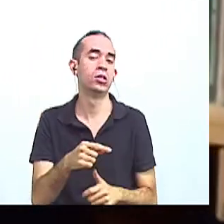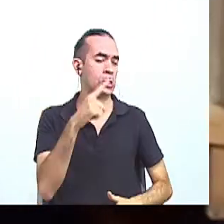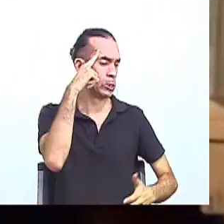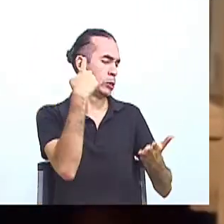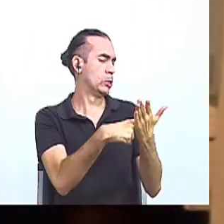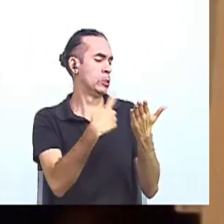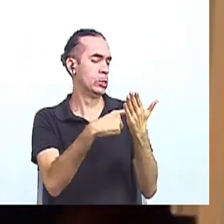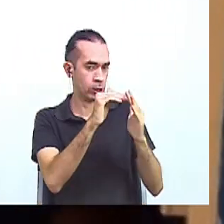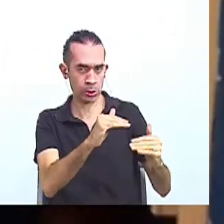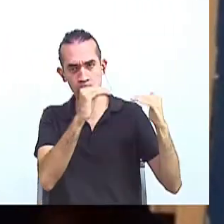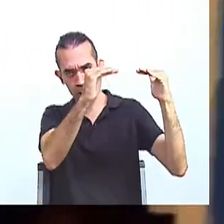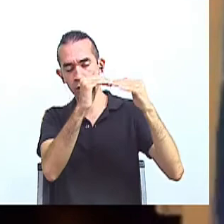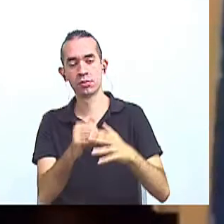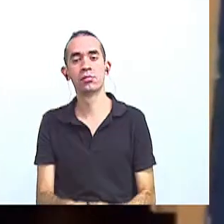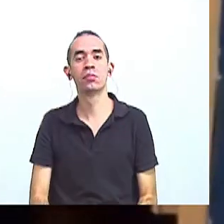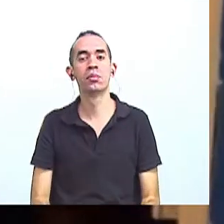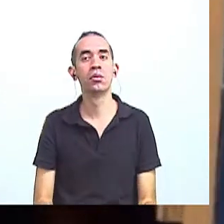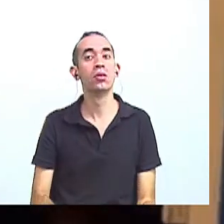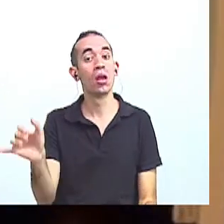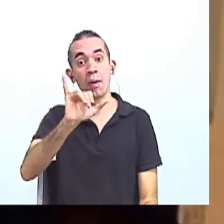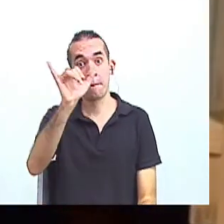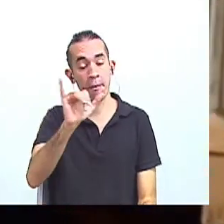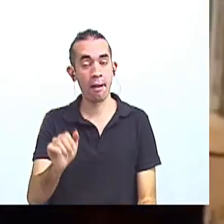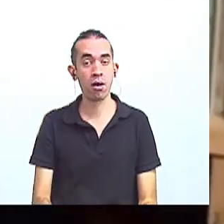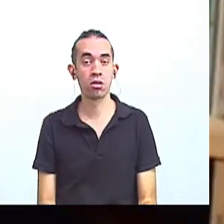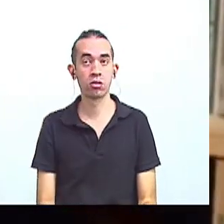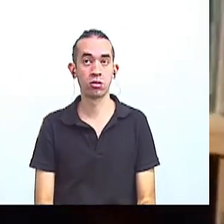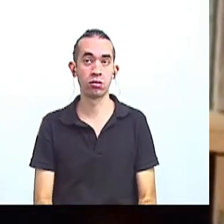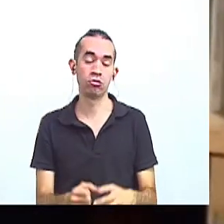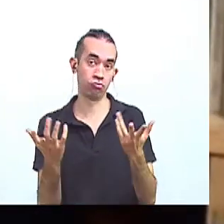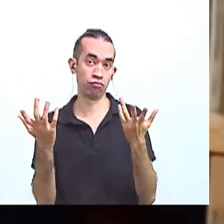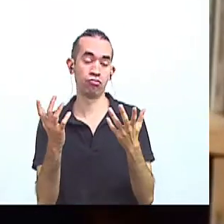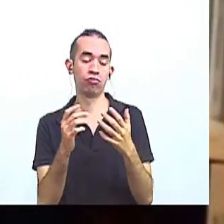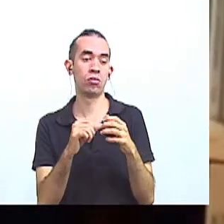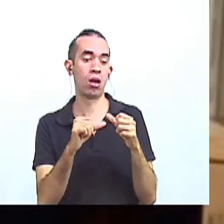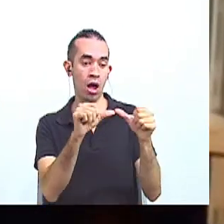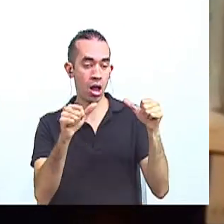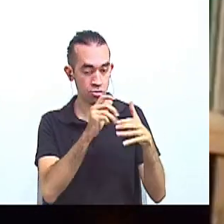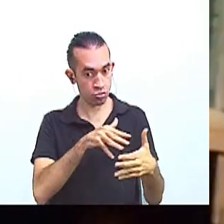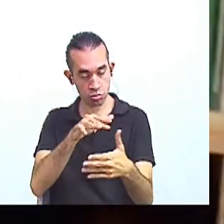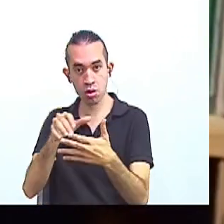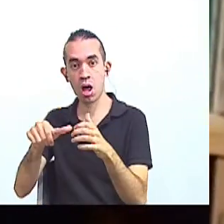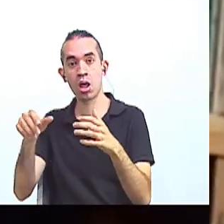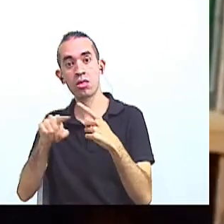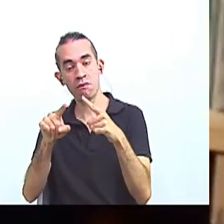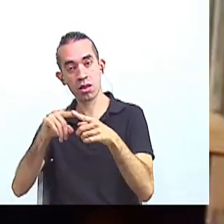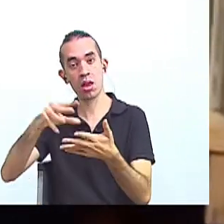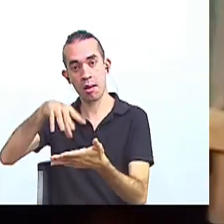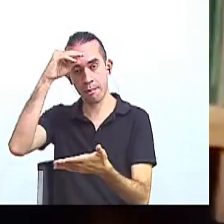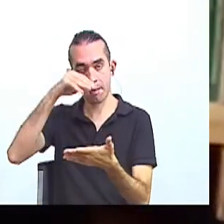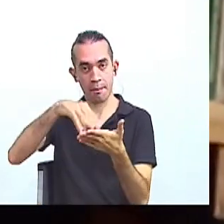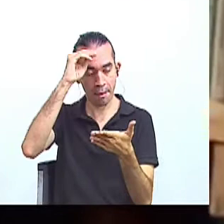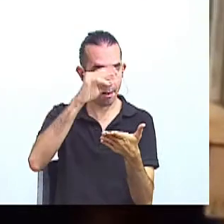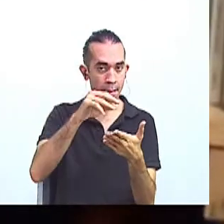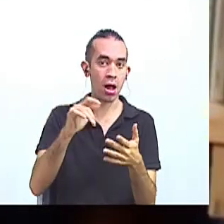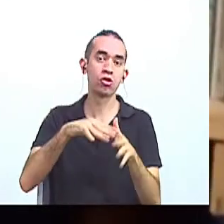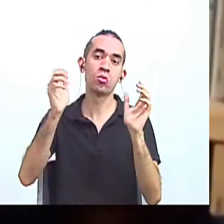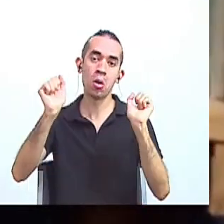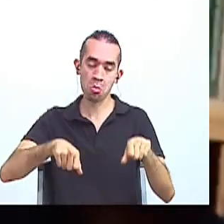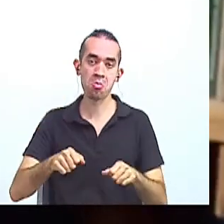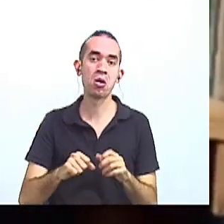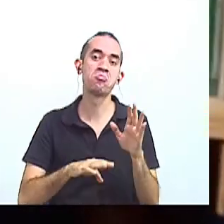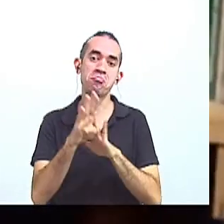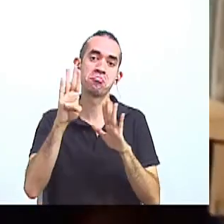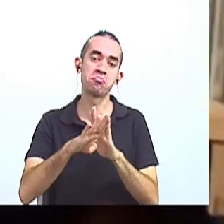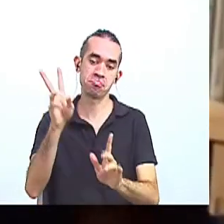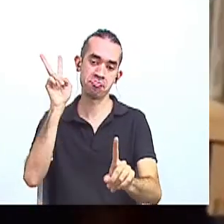skills. And on the other hand, through the exploration of different fields of study and different learnings, our students can develop and put into practice